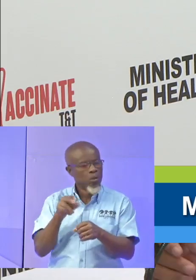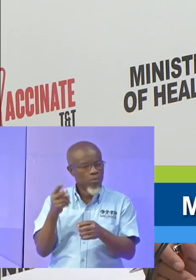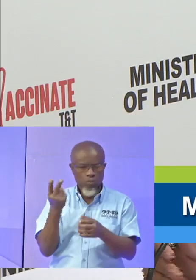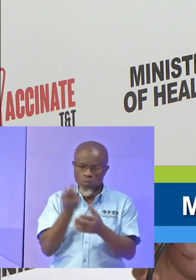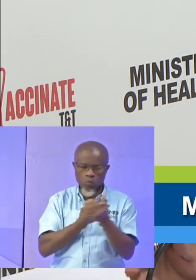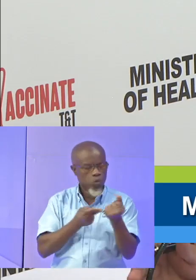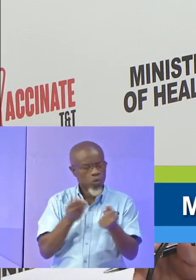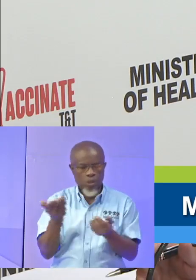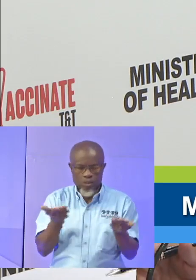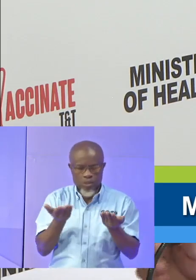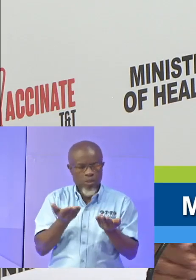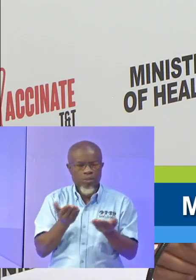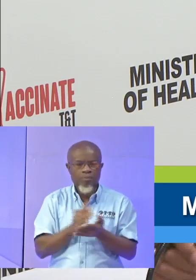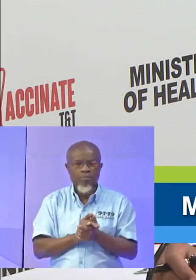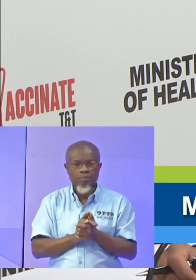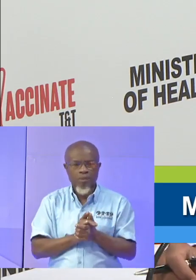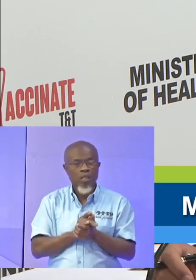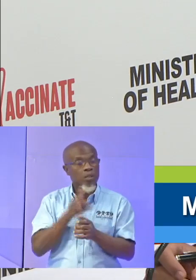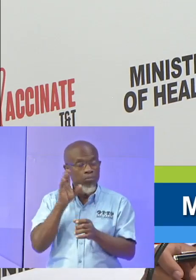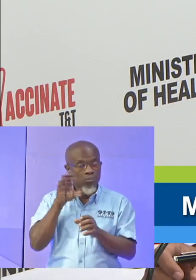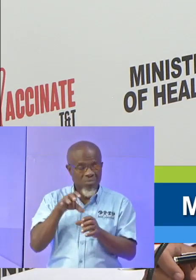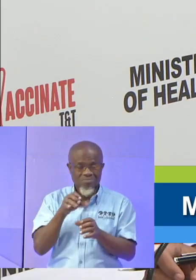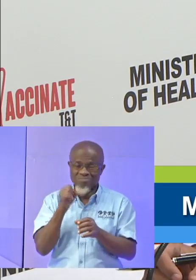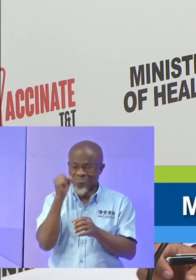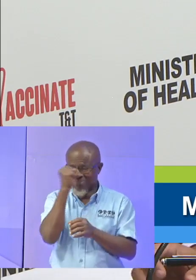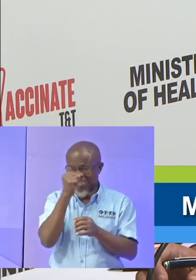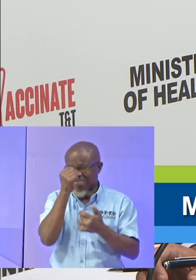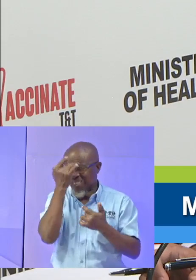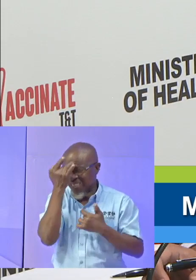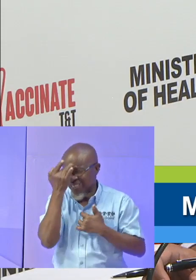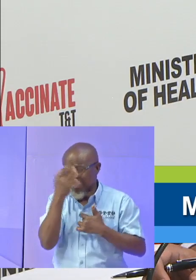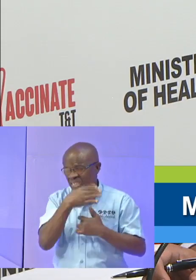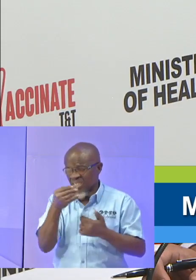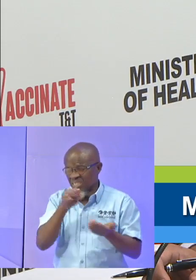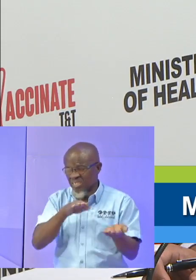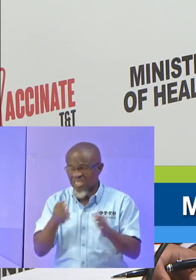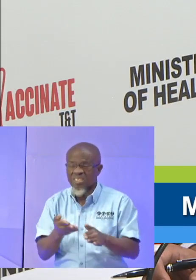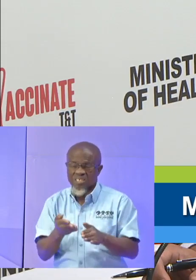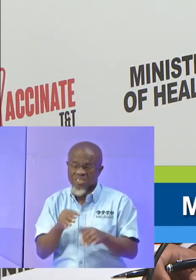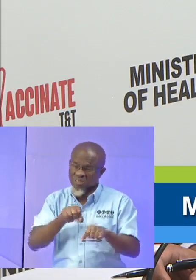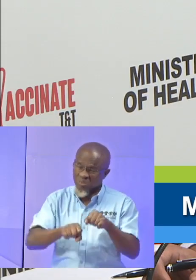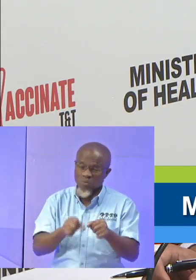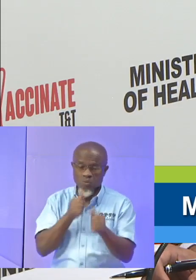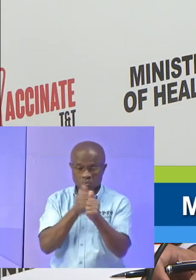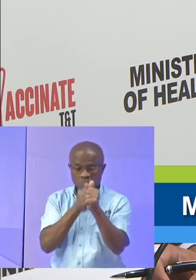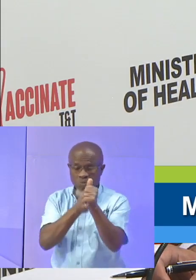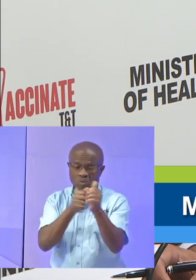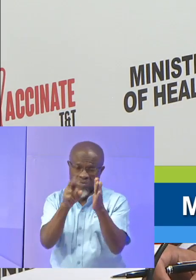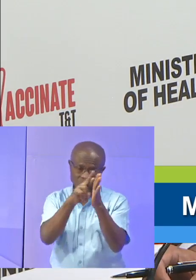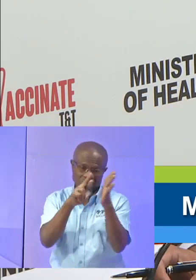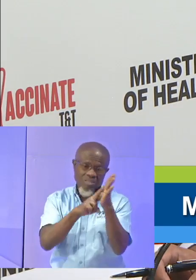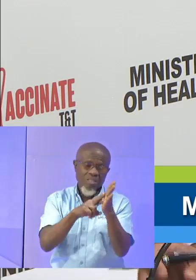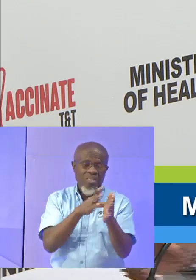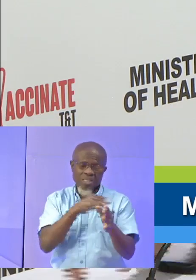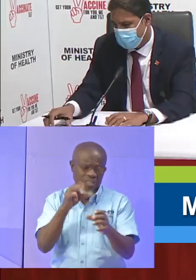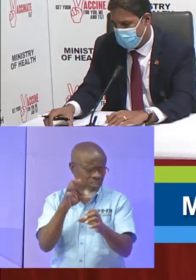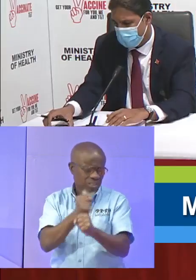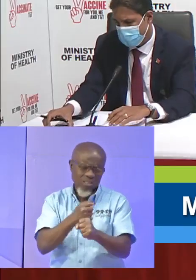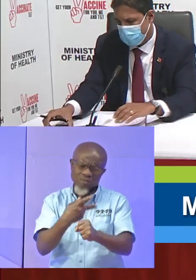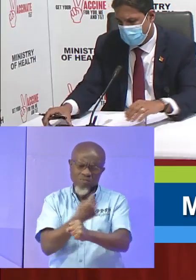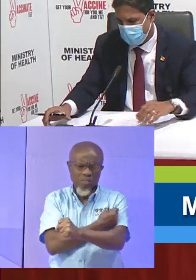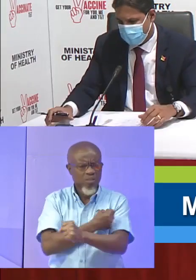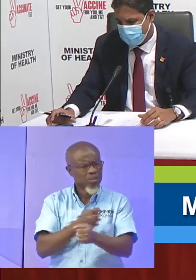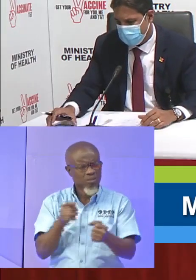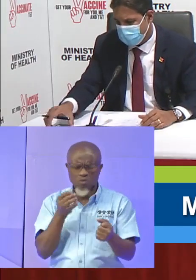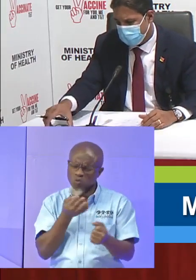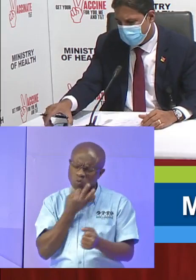severe illnesses and death, and we have to follow all the guidelines and get vaccinated as soon as we can. Thank you very much, CMO.